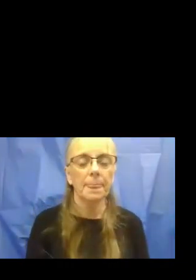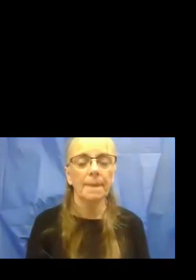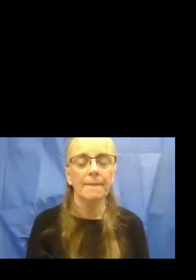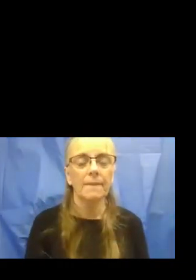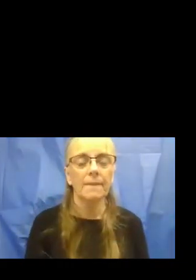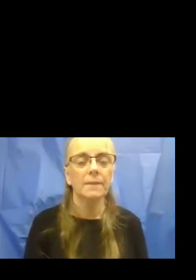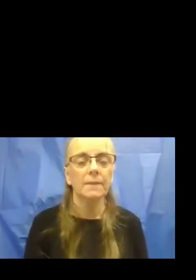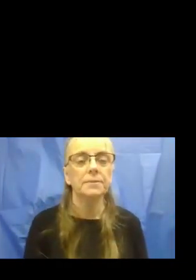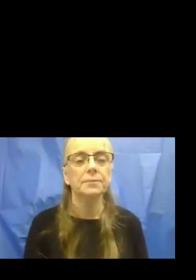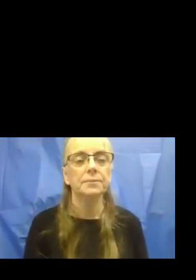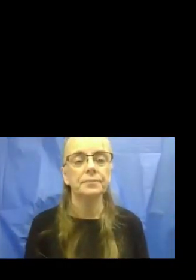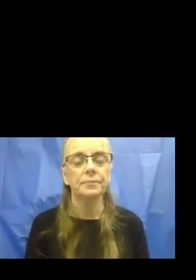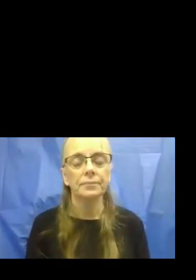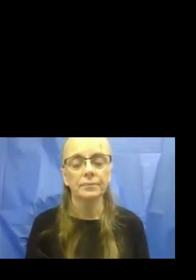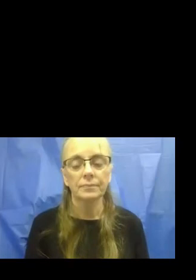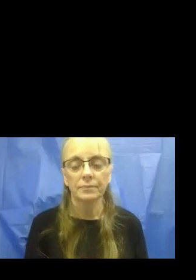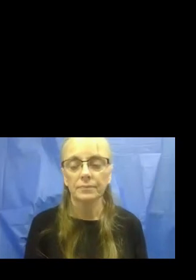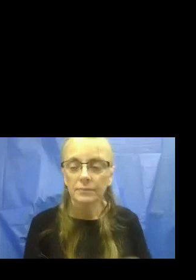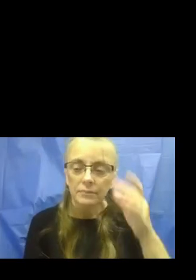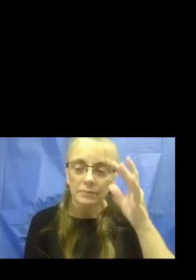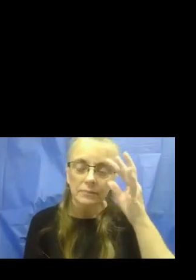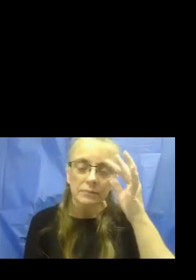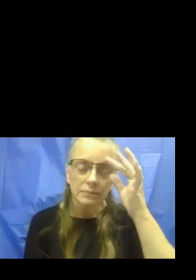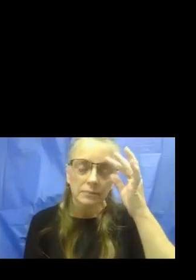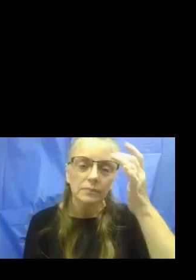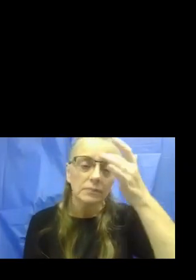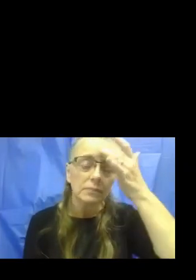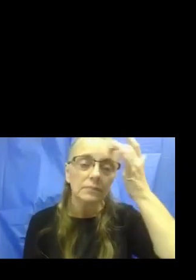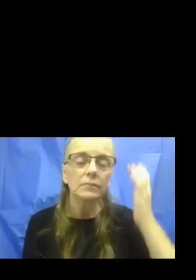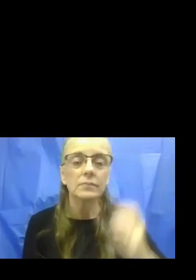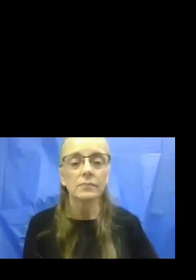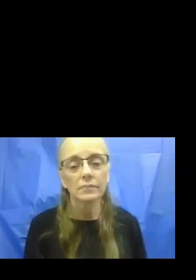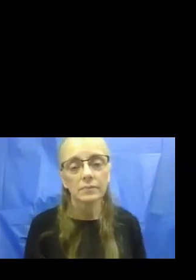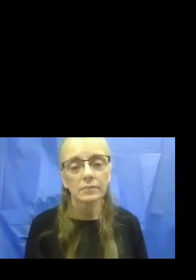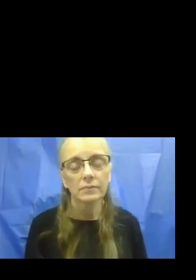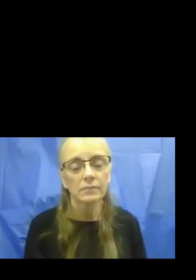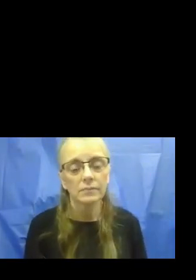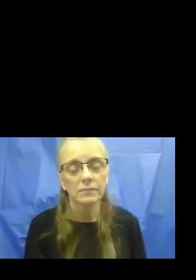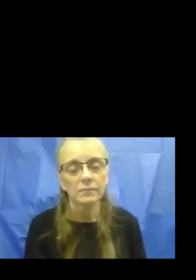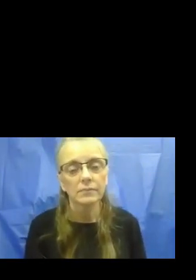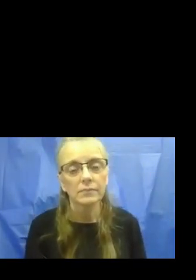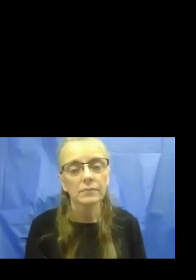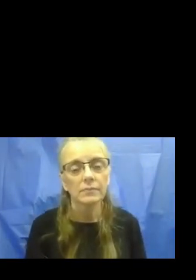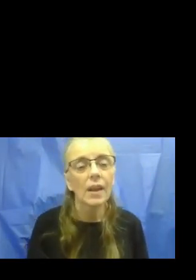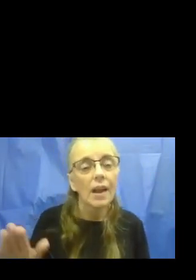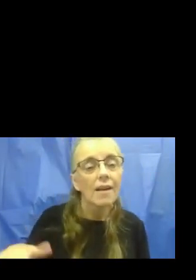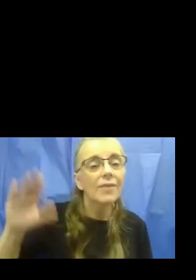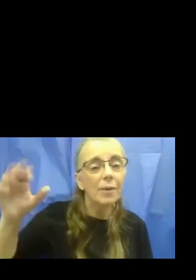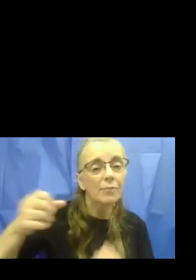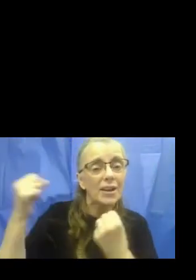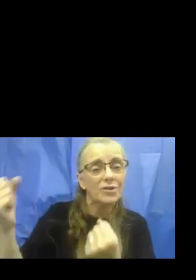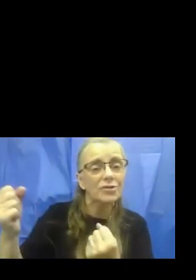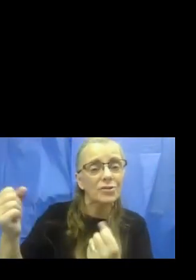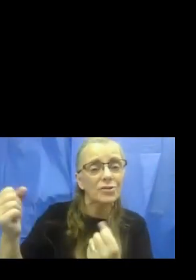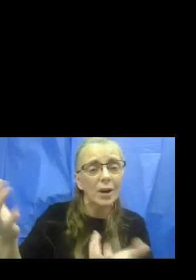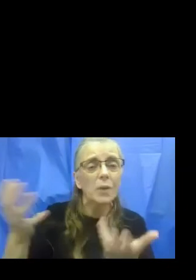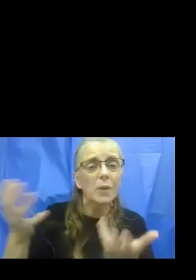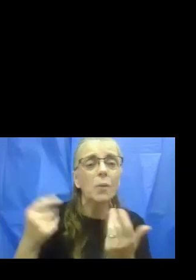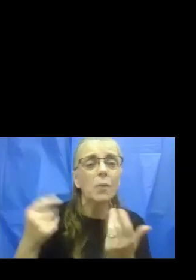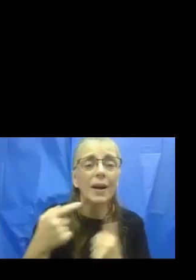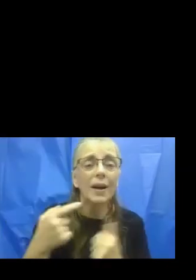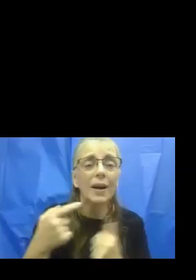From Raising Strong, we just want to say thank you. Thank you for everything that you have done to support our parenting